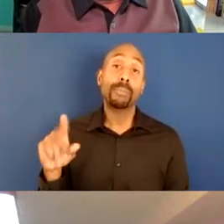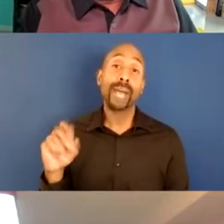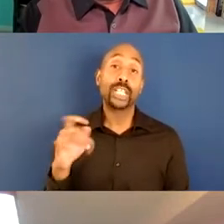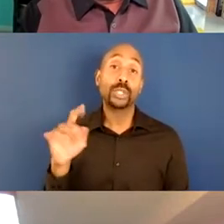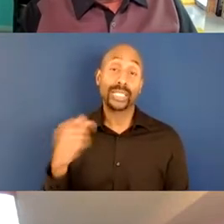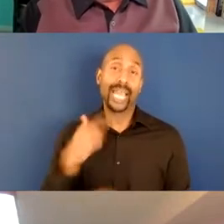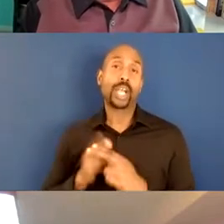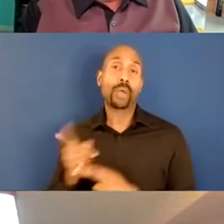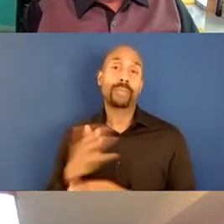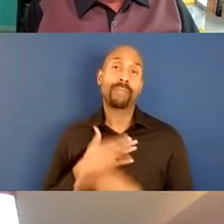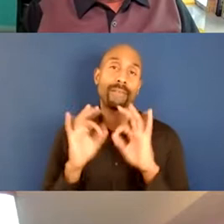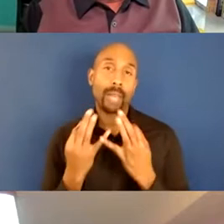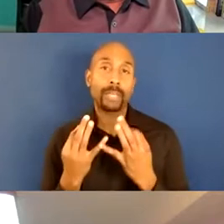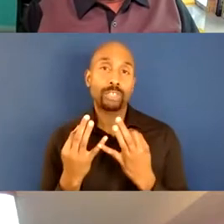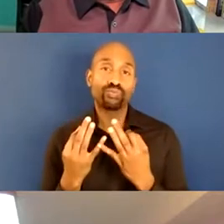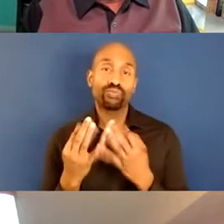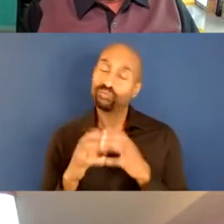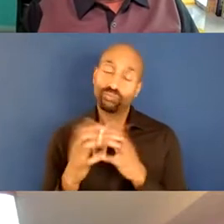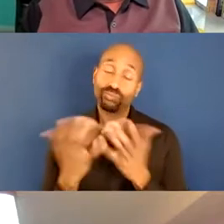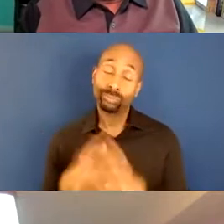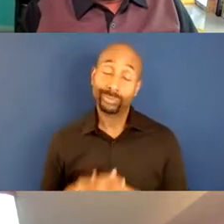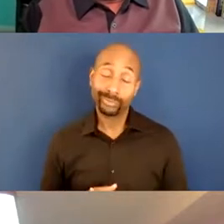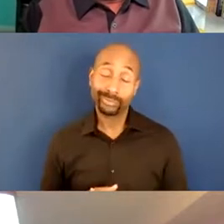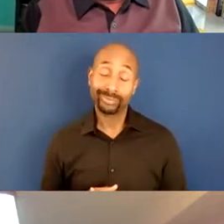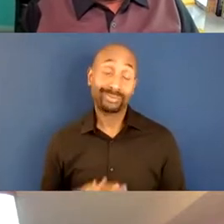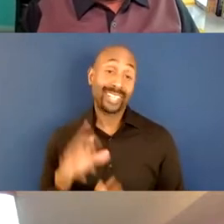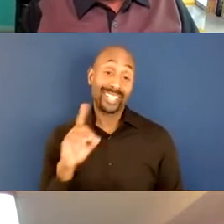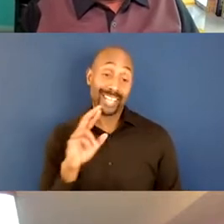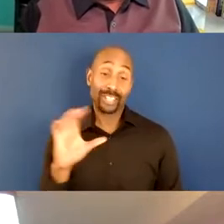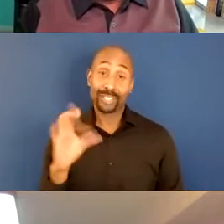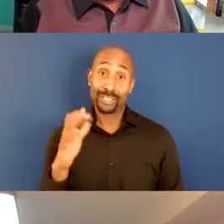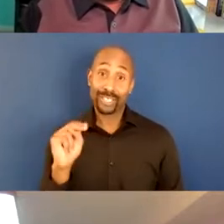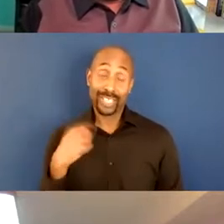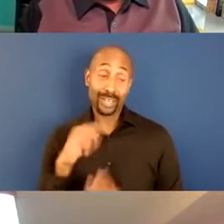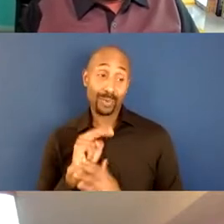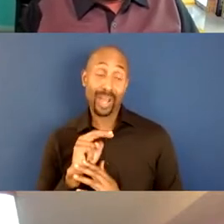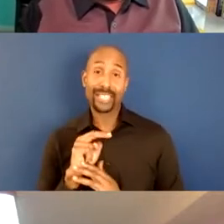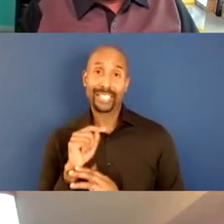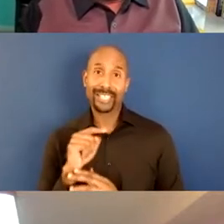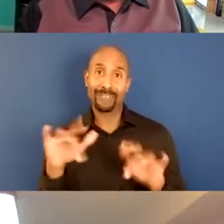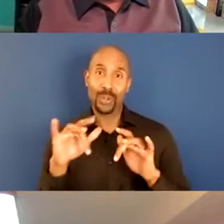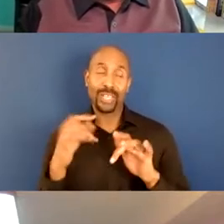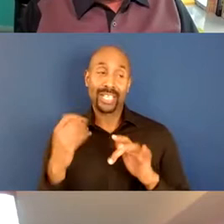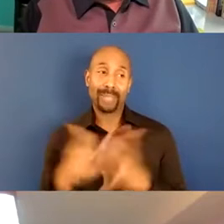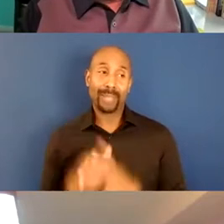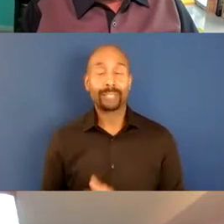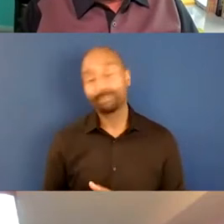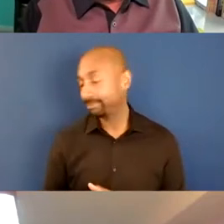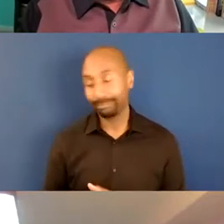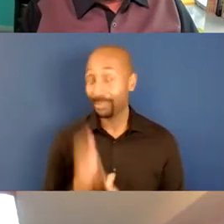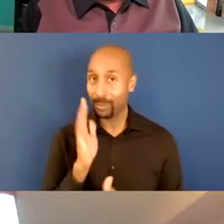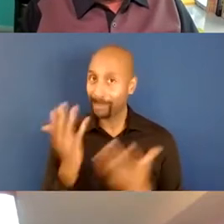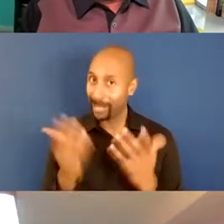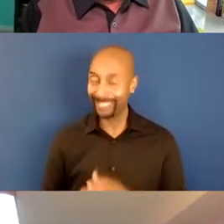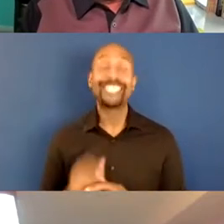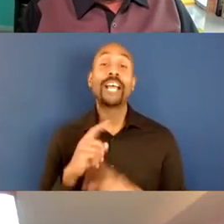know, and again, this is another, Dr. Chin will look at this recording and, you know, probably shake her head. But when I was